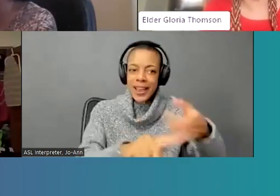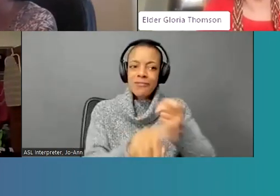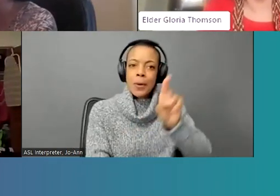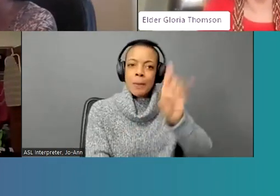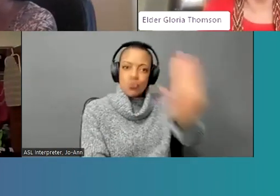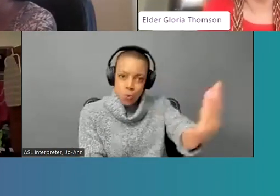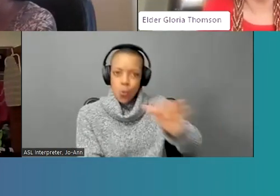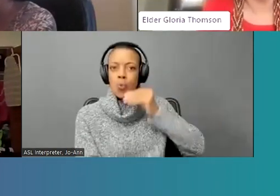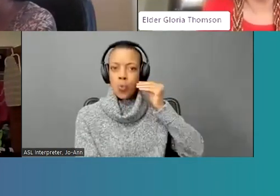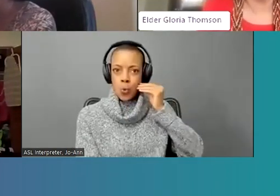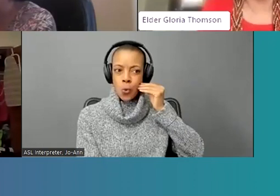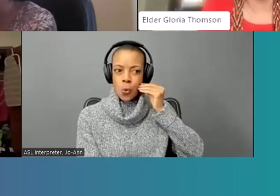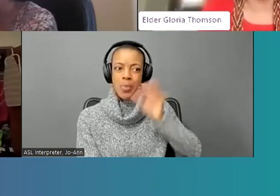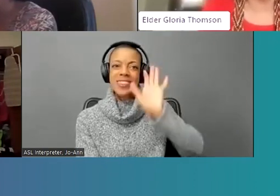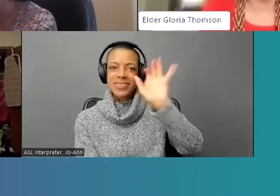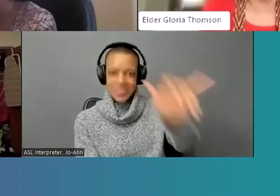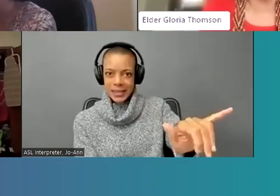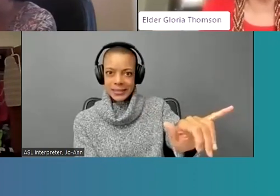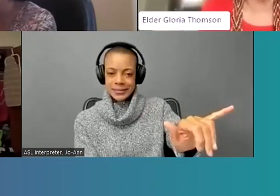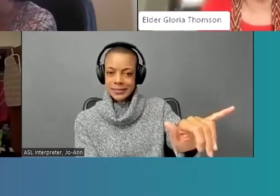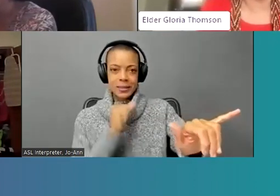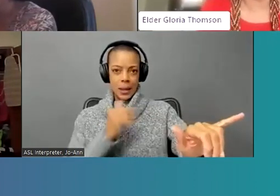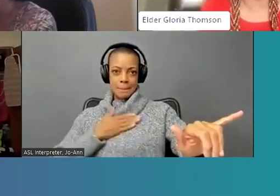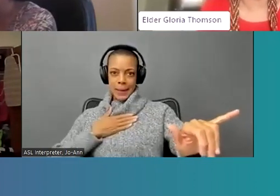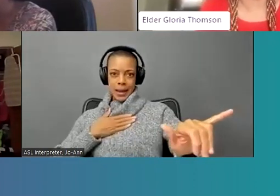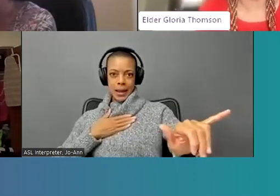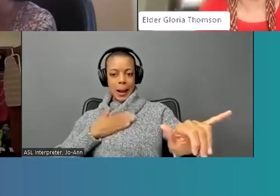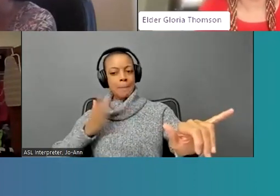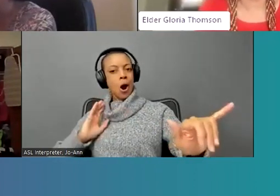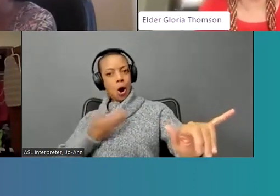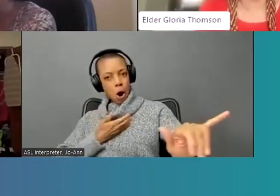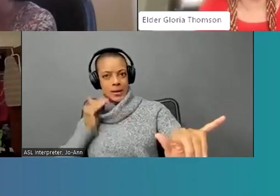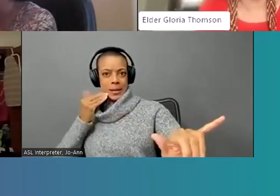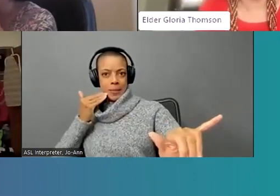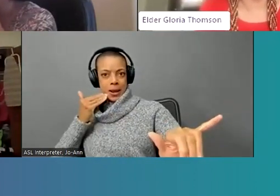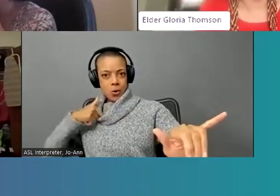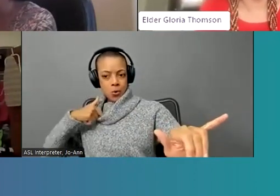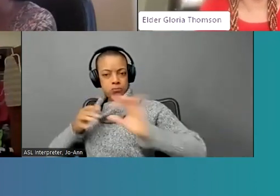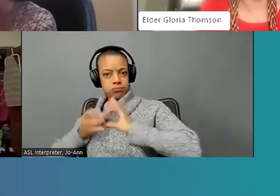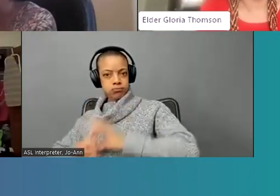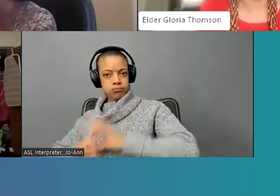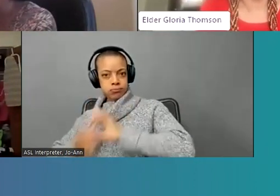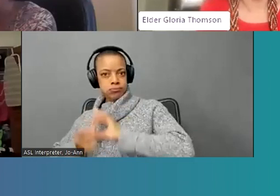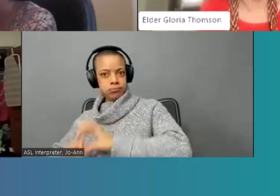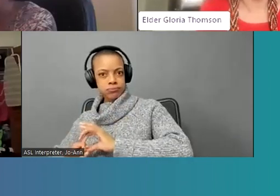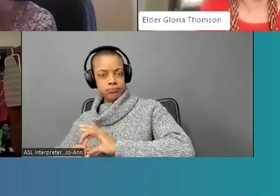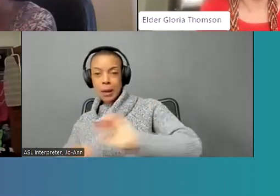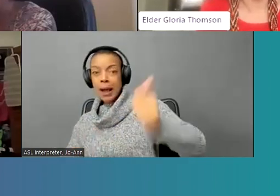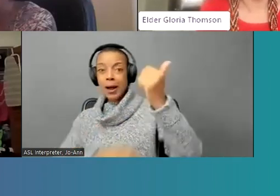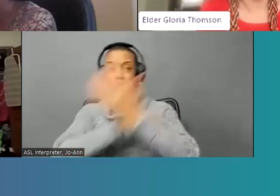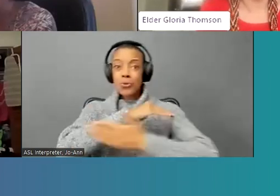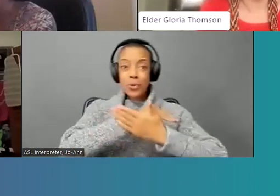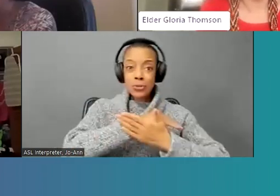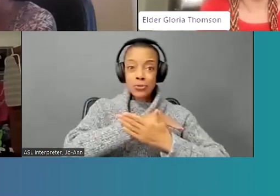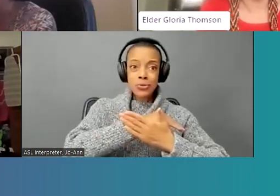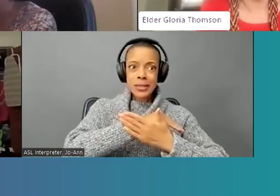have protocols and they have procedures on how to ask for help. And that's